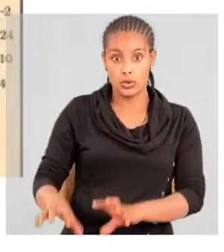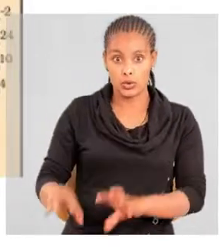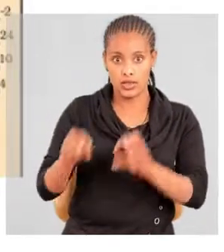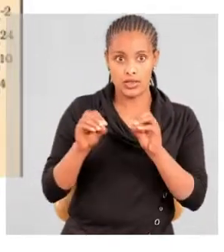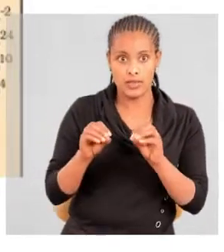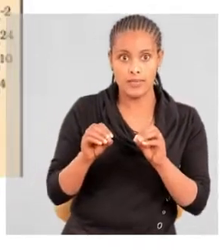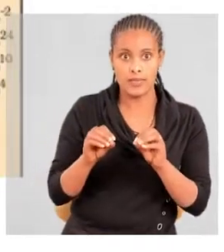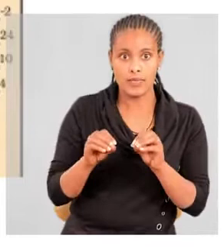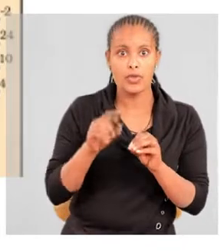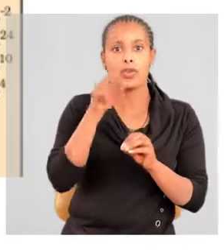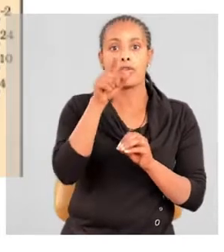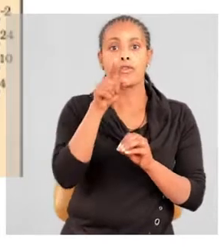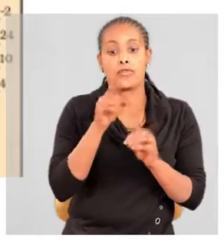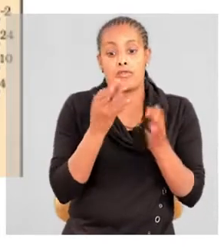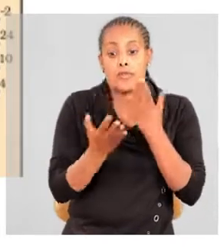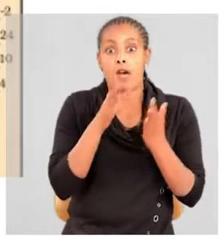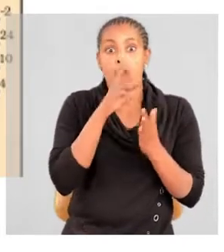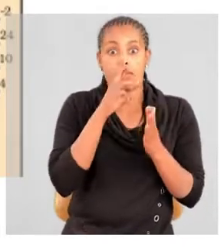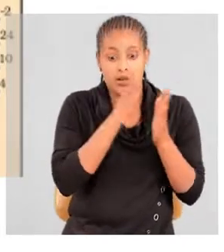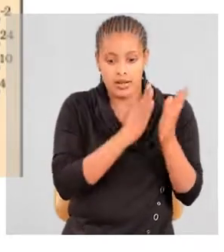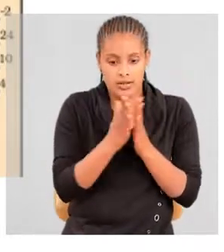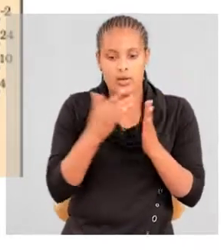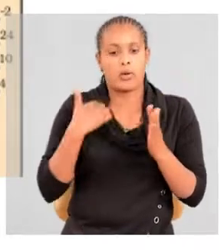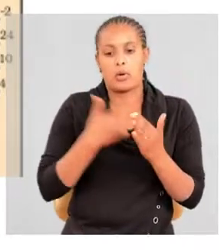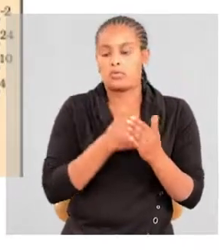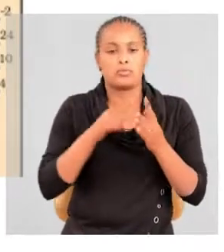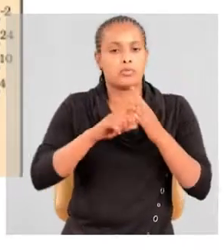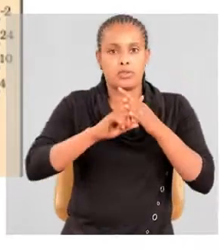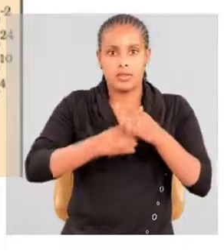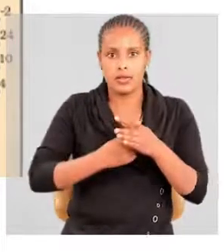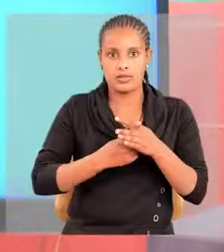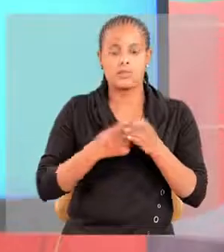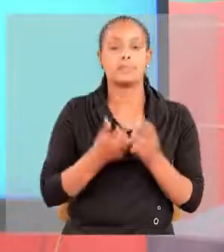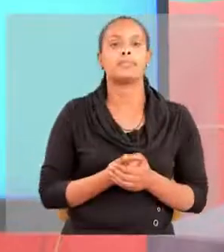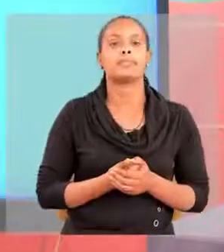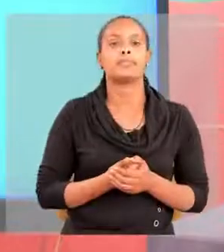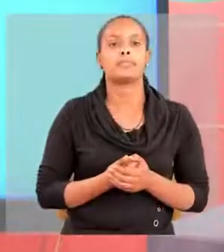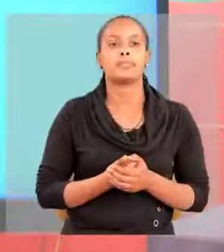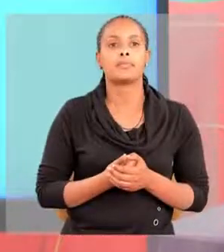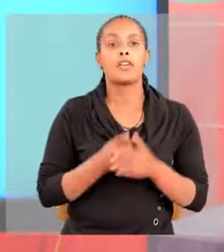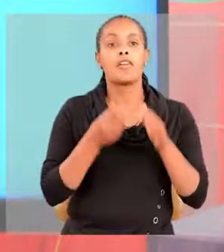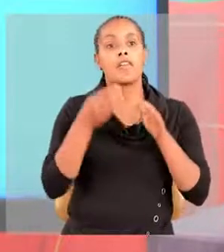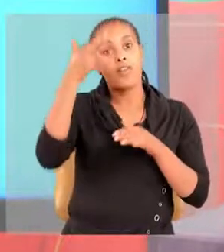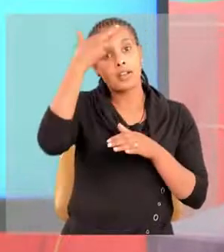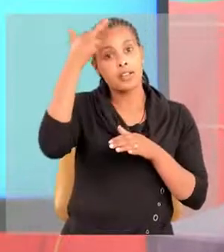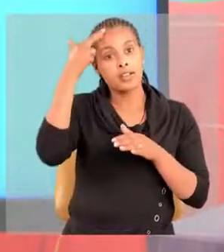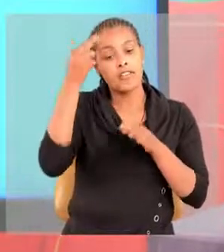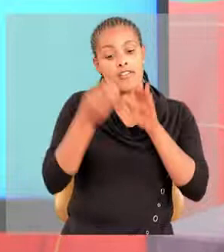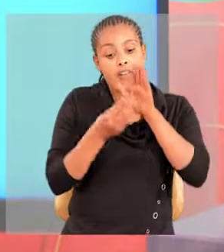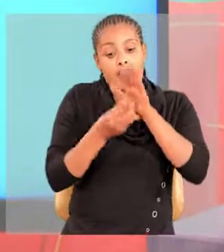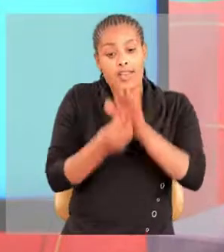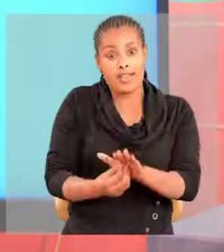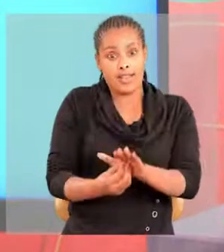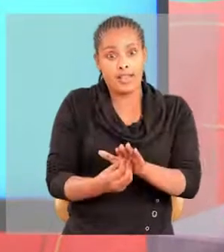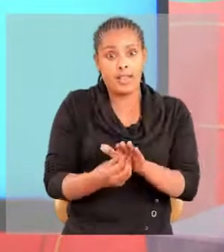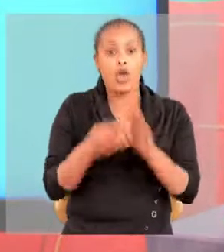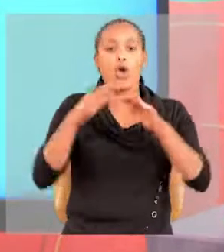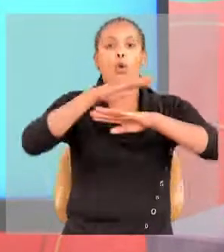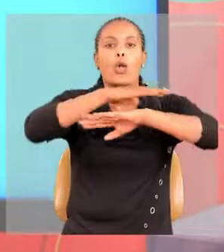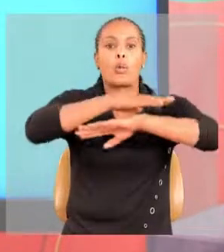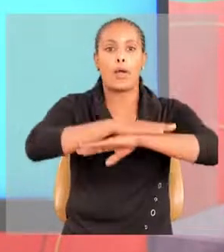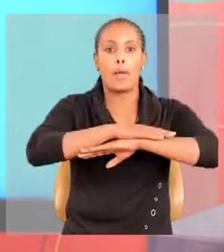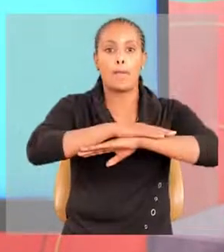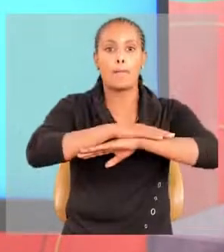Students, if you are ready, then we will get started. Factors affecting